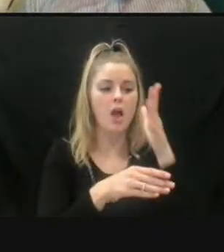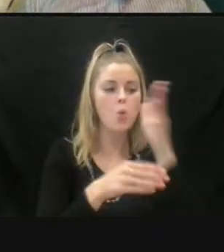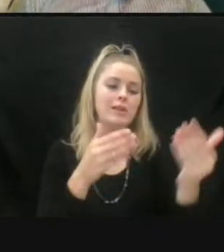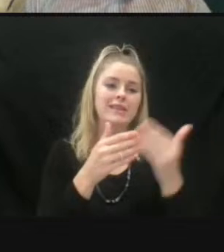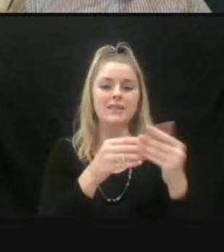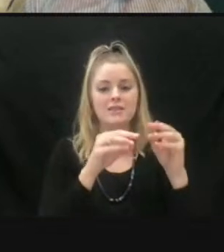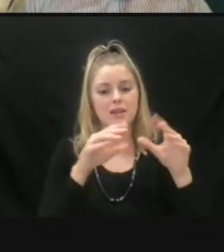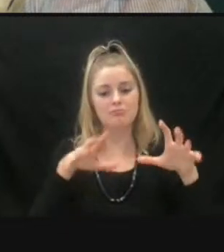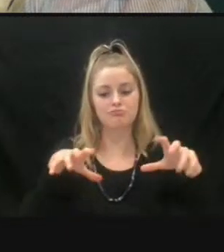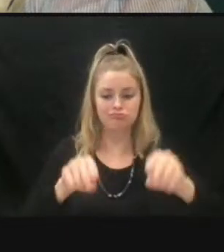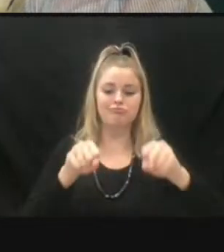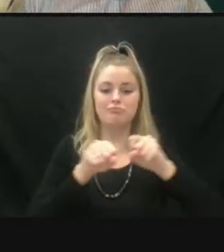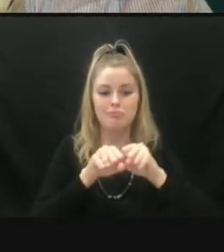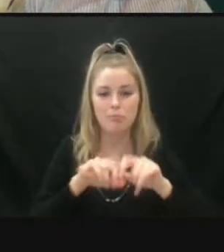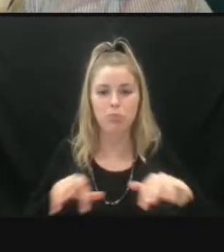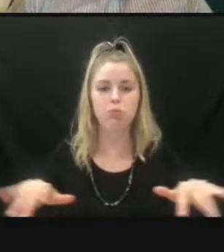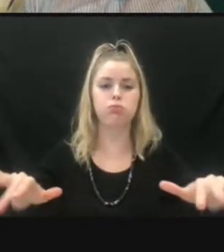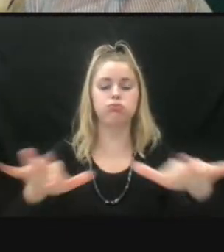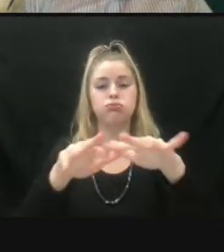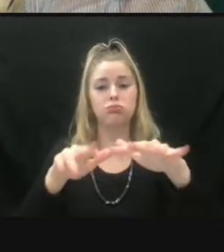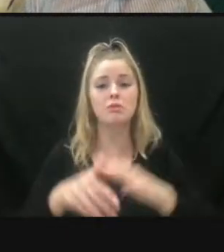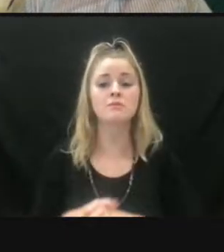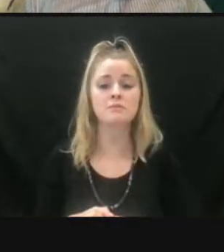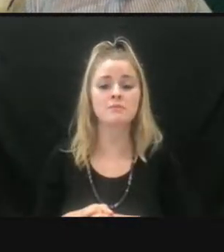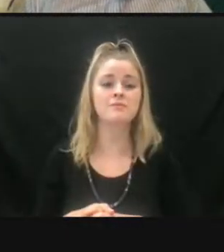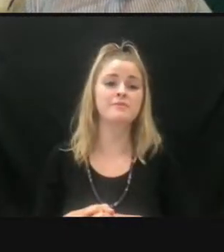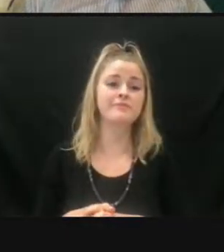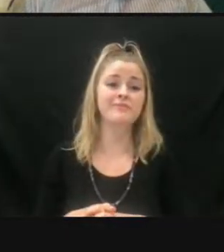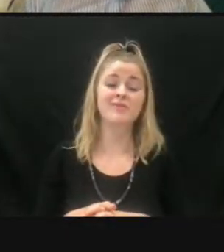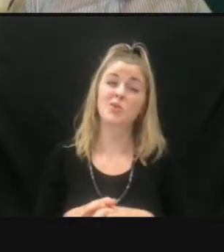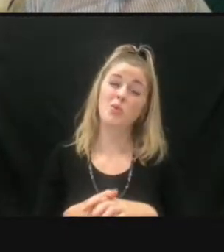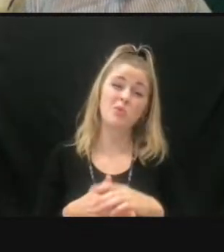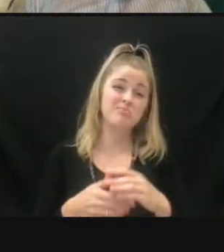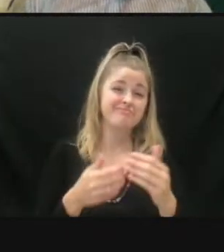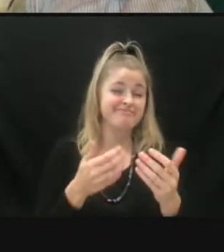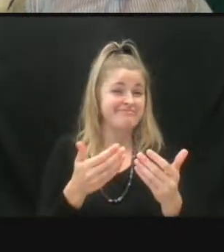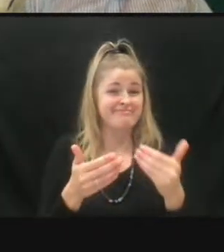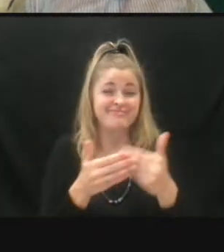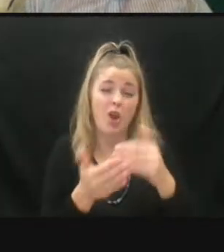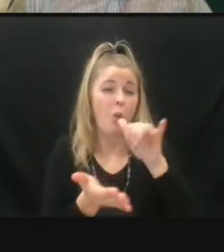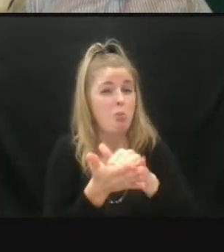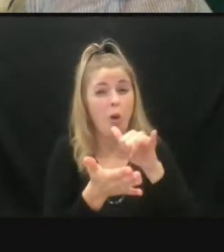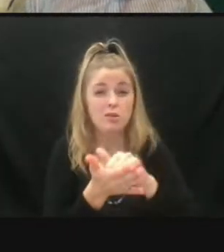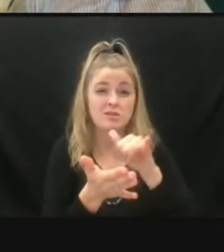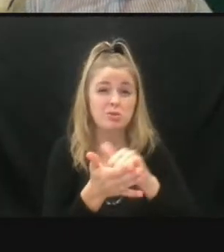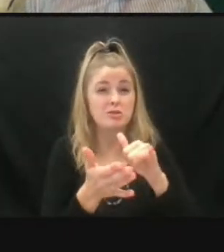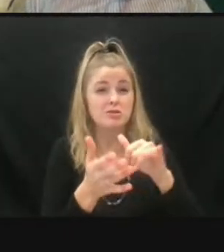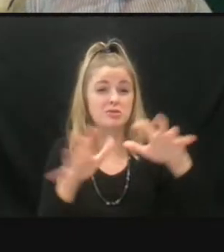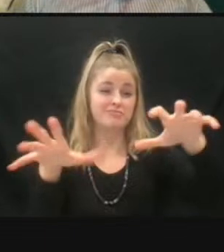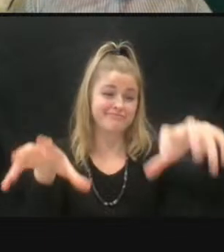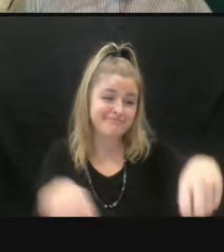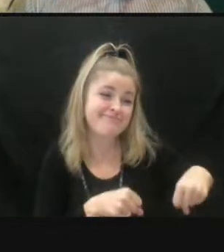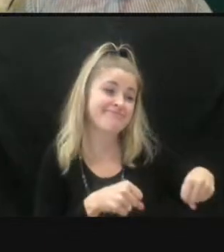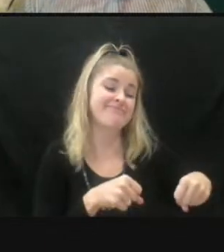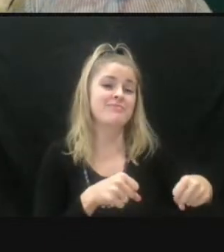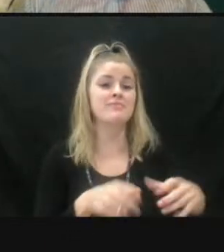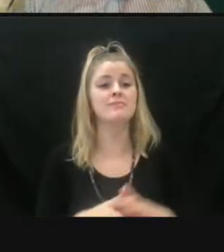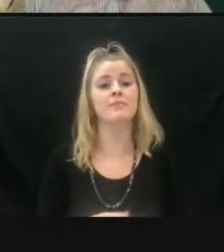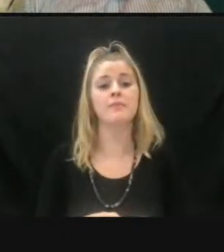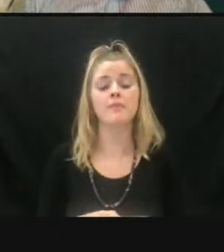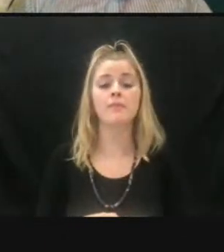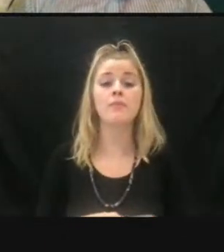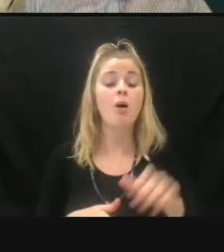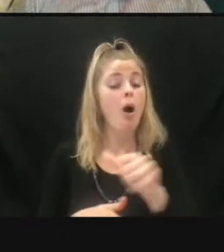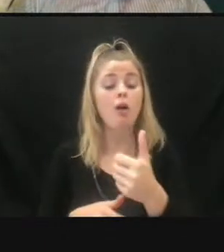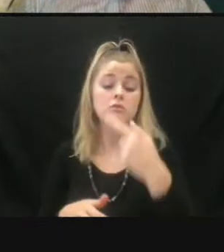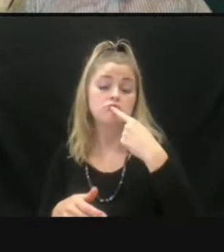in a wetland environment, is almost impossible to eradicate or control. Many communities told me of numerous fish, animal